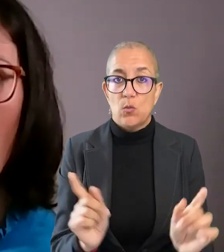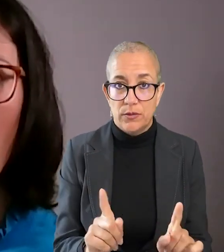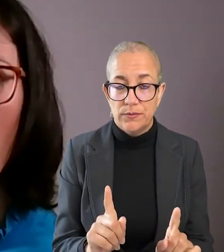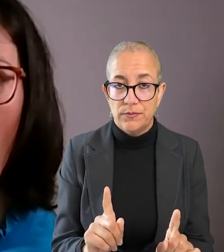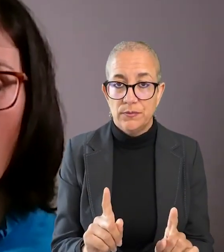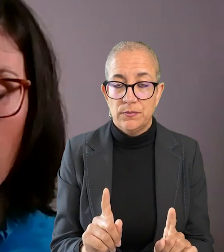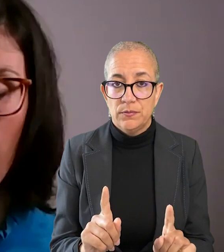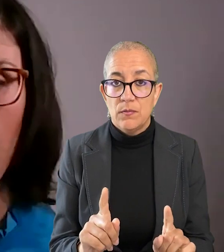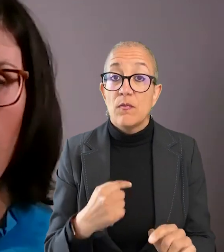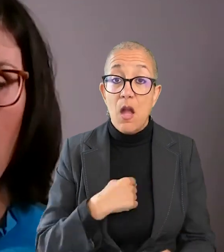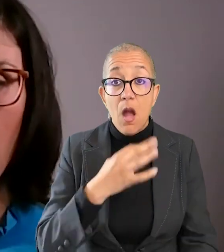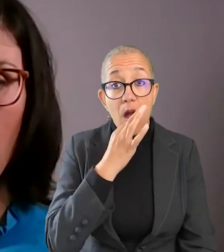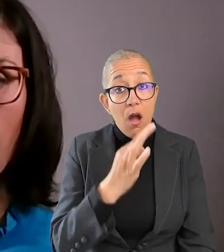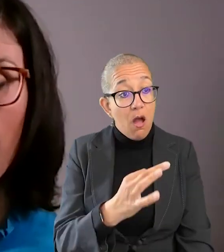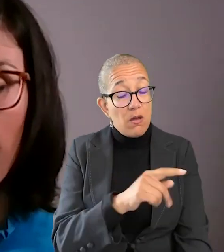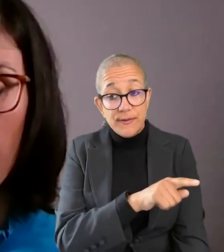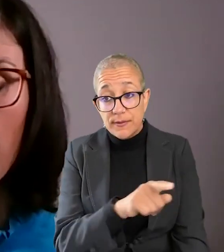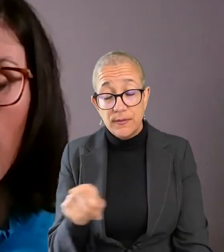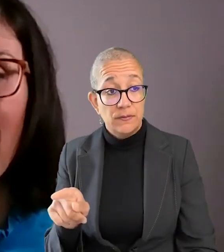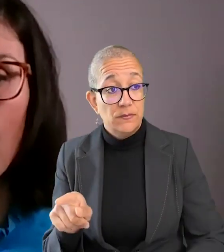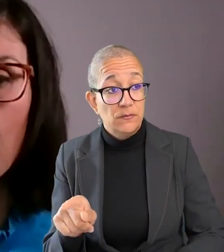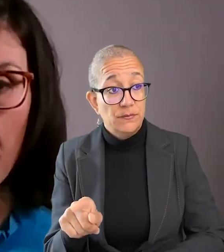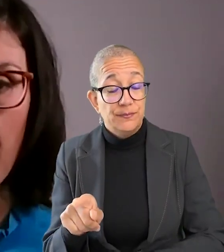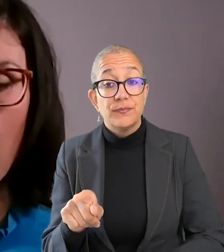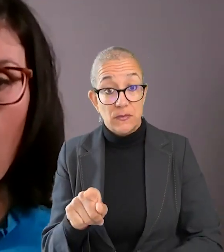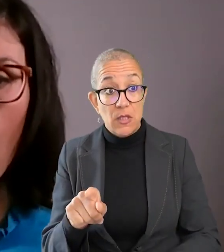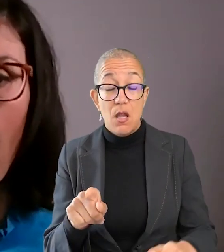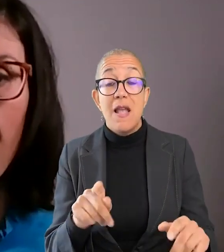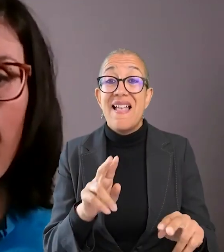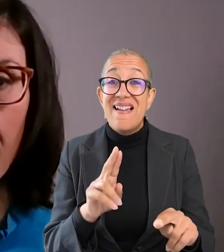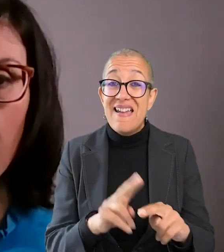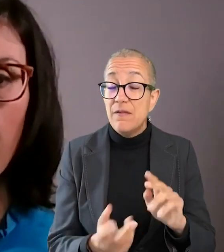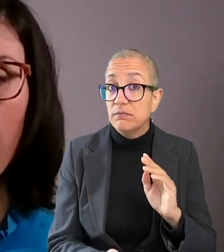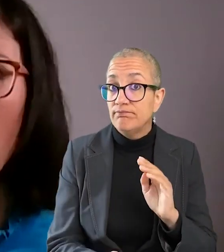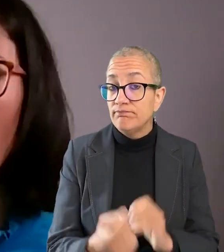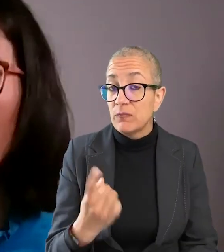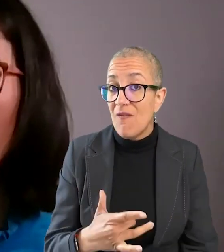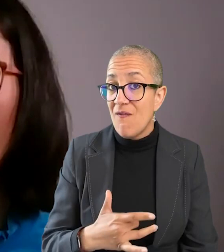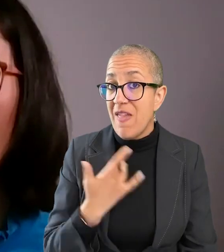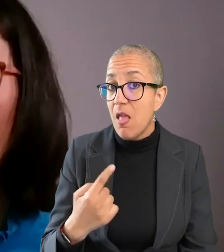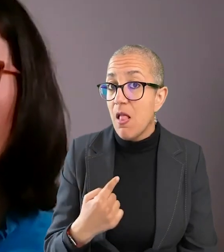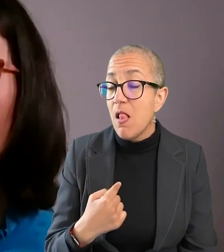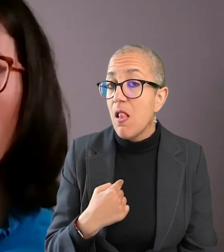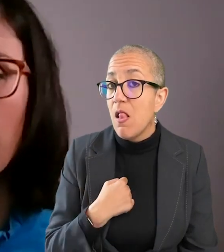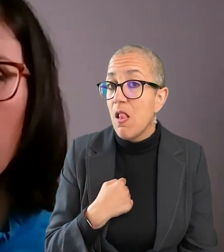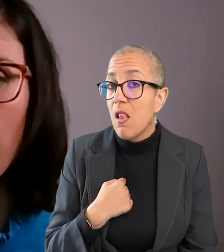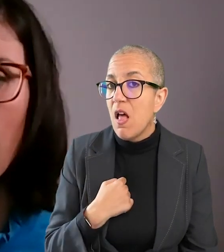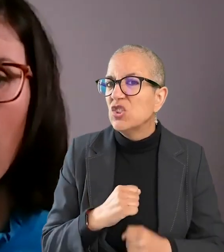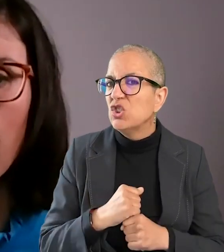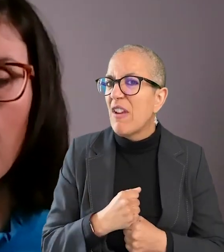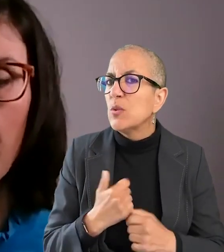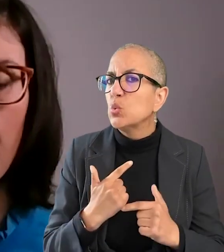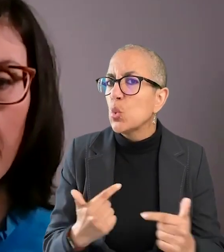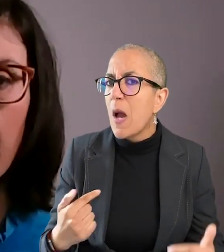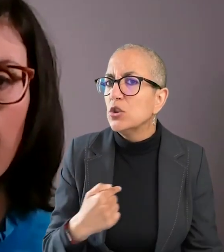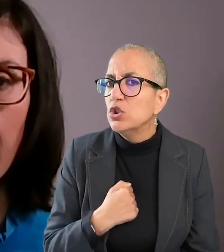I ask them to be able to point out to me when they feel that there are moments where perhaps that stress is a bit too